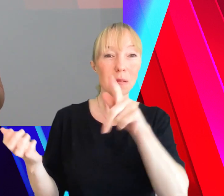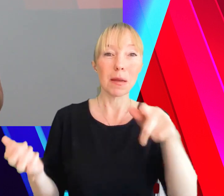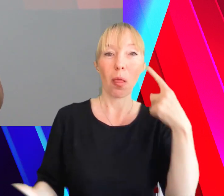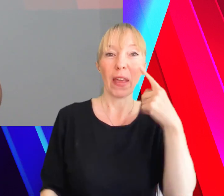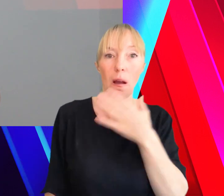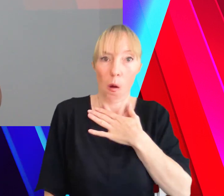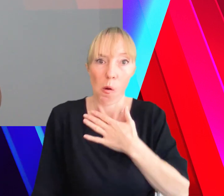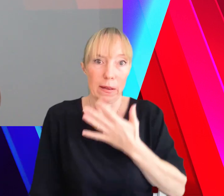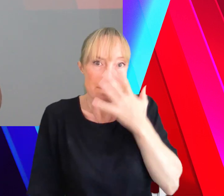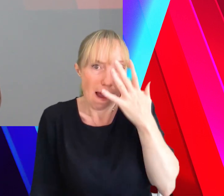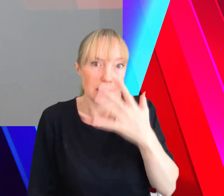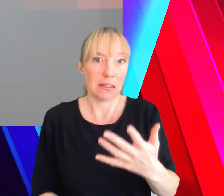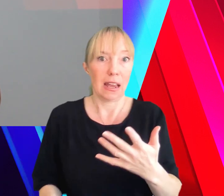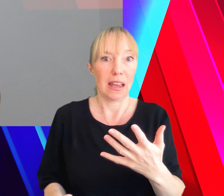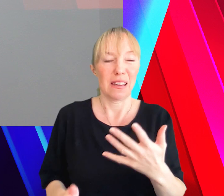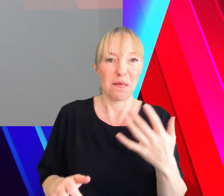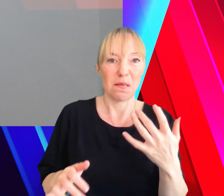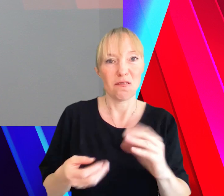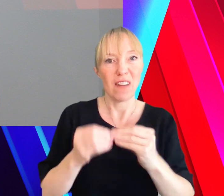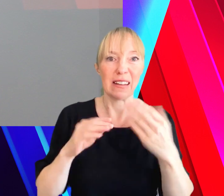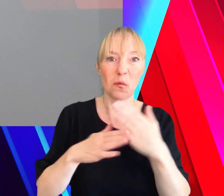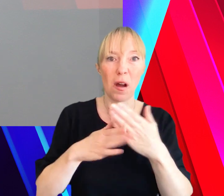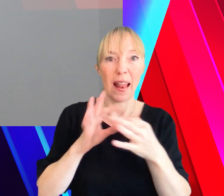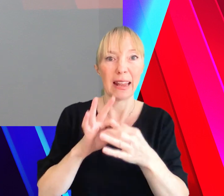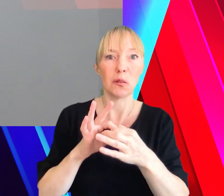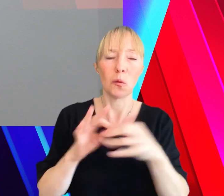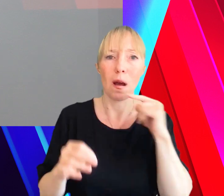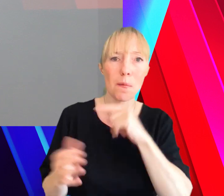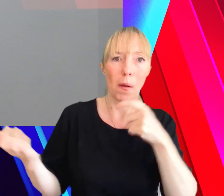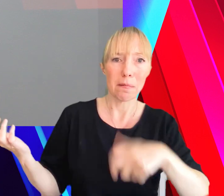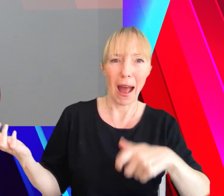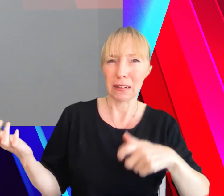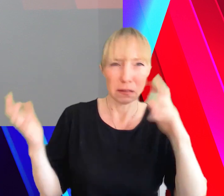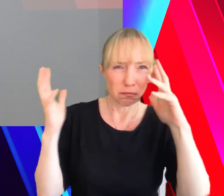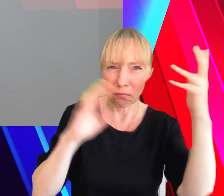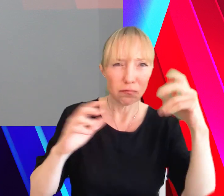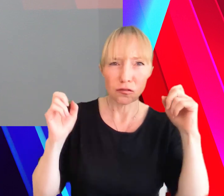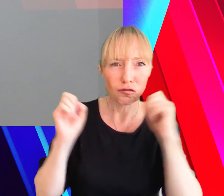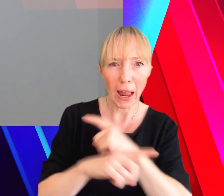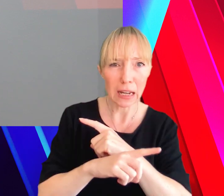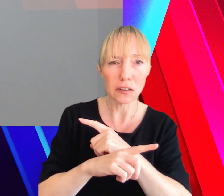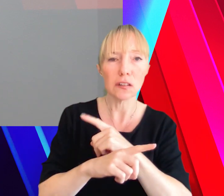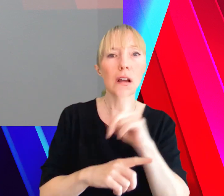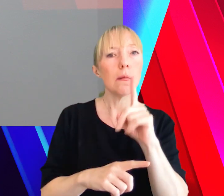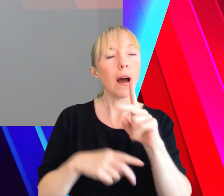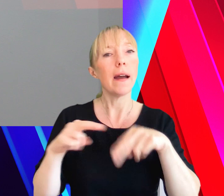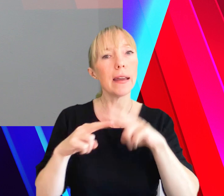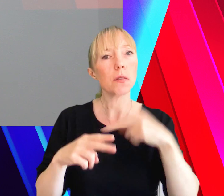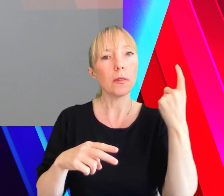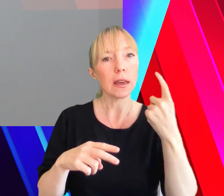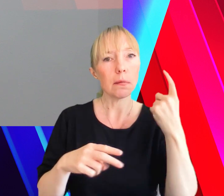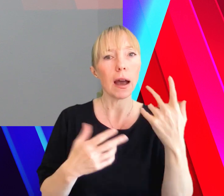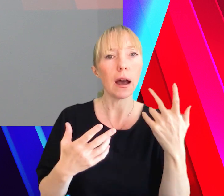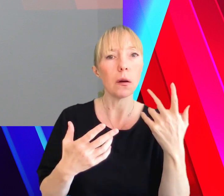people think it's embarrassing, like there's that kind of association that making work about this boy band is like bizarre, but if you get to the grips of